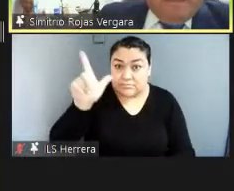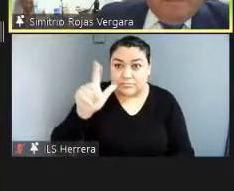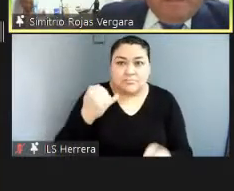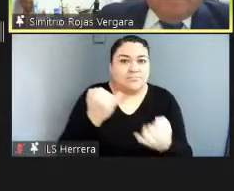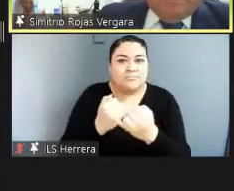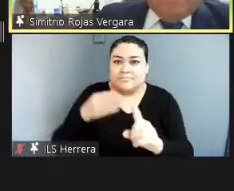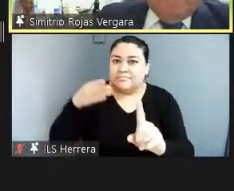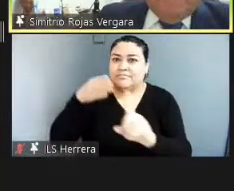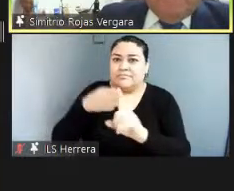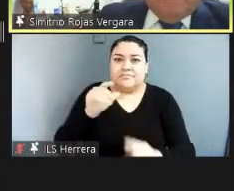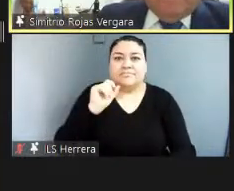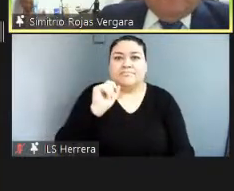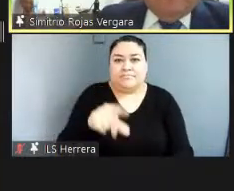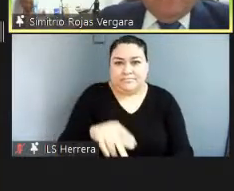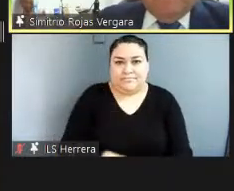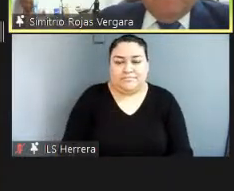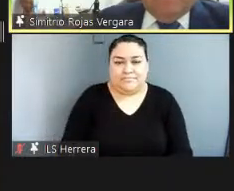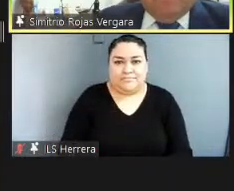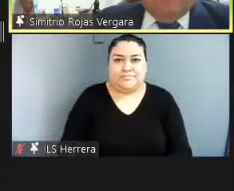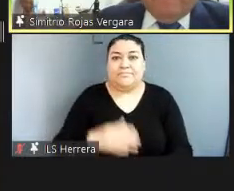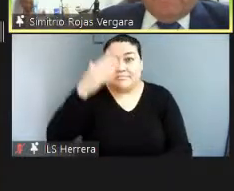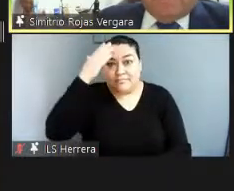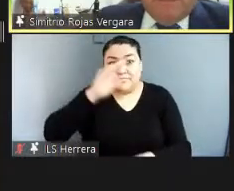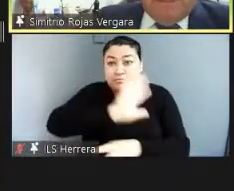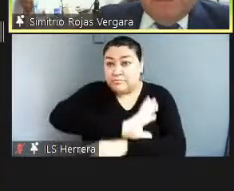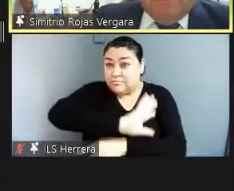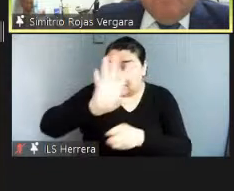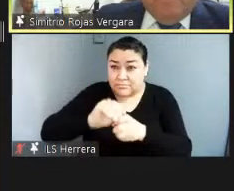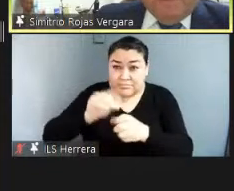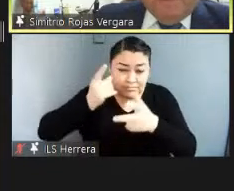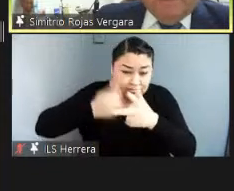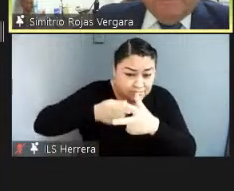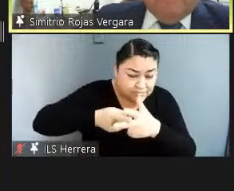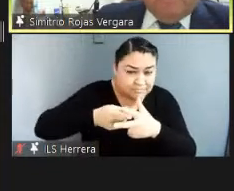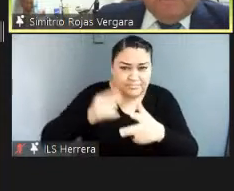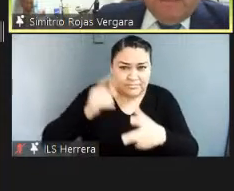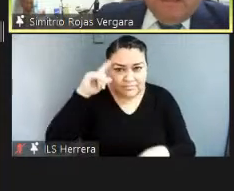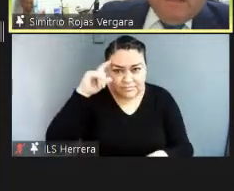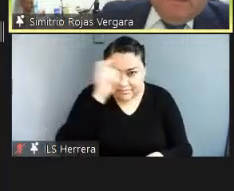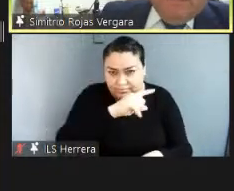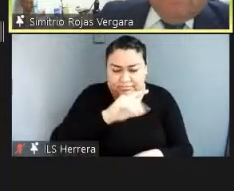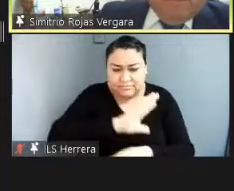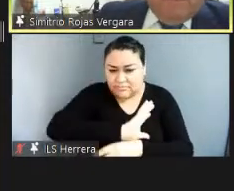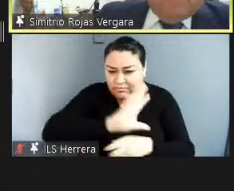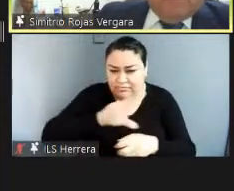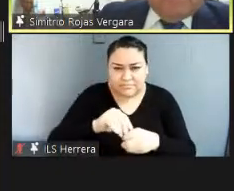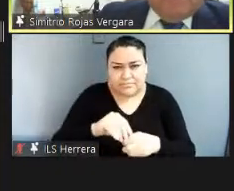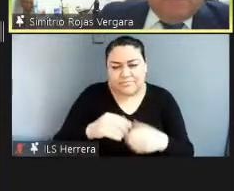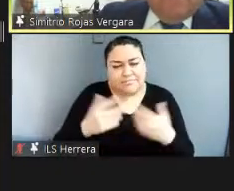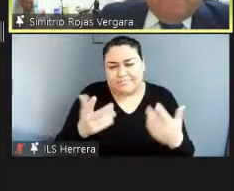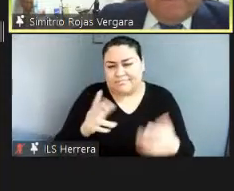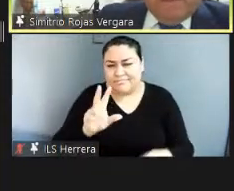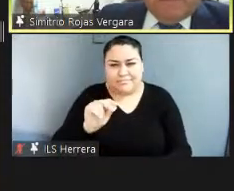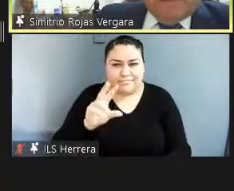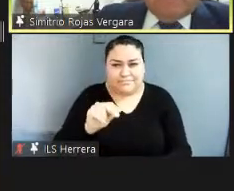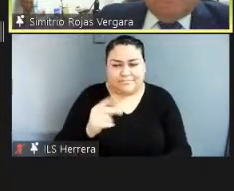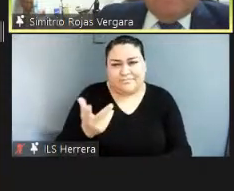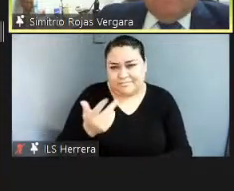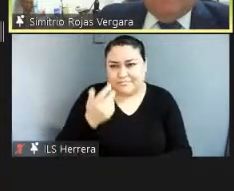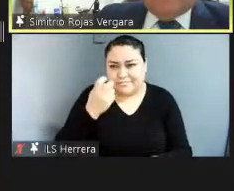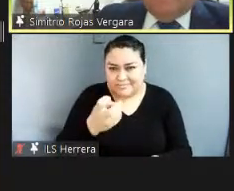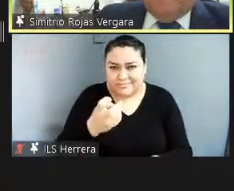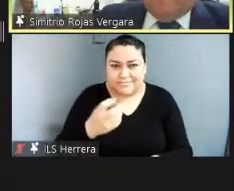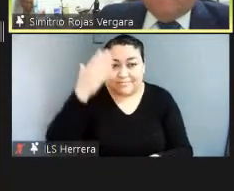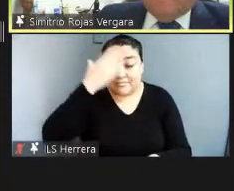think about professional exams based on this approach. Of course, it's impossible to measure and assess everything, but we need to